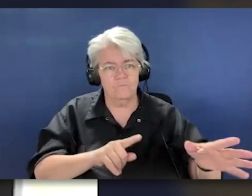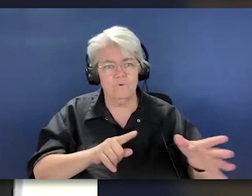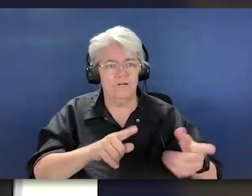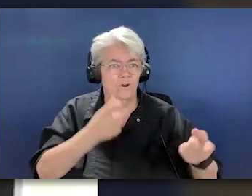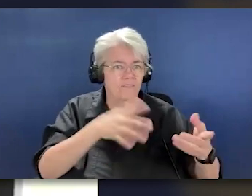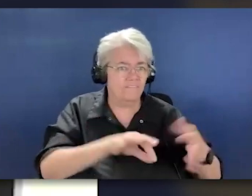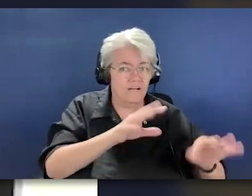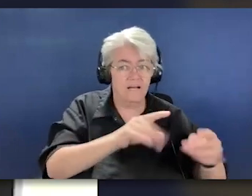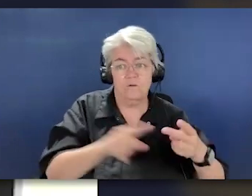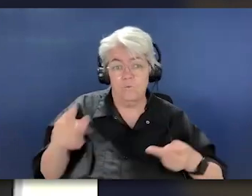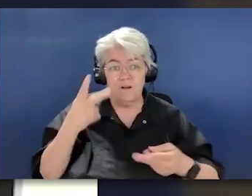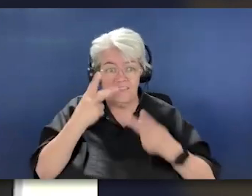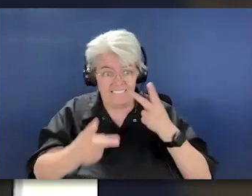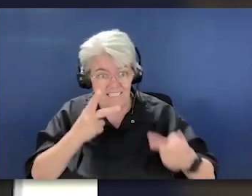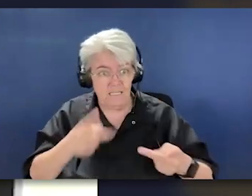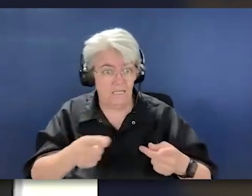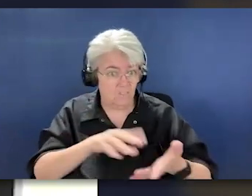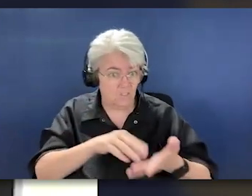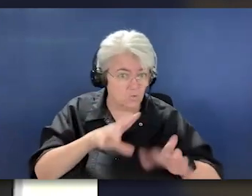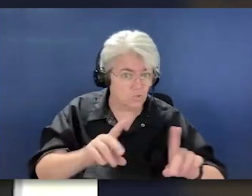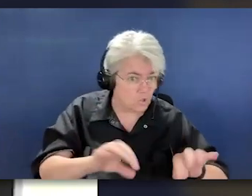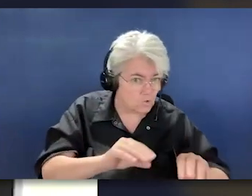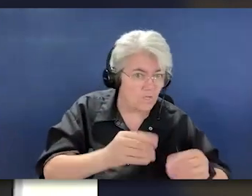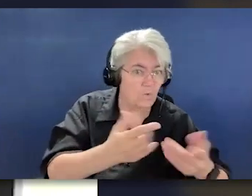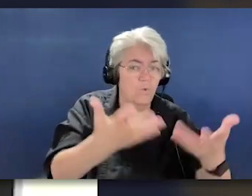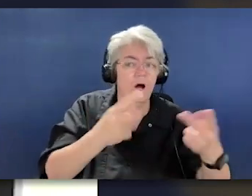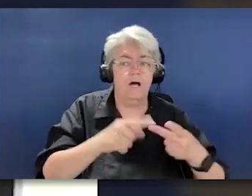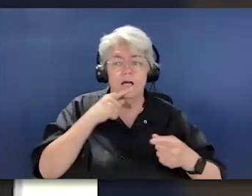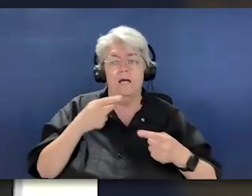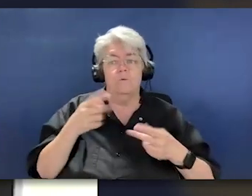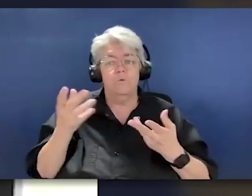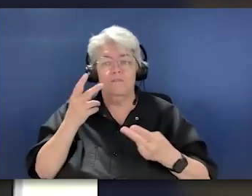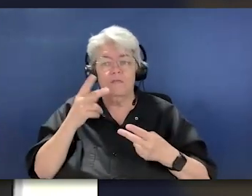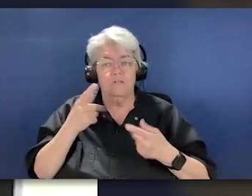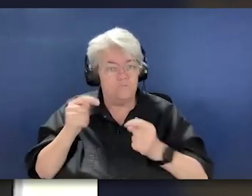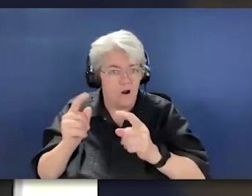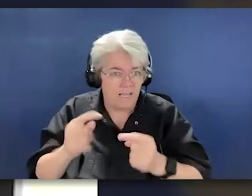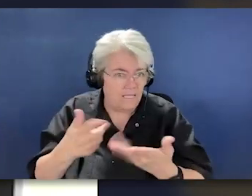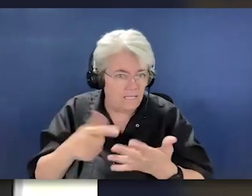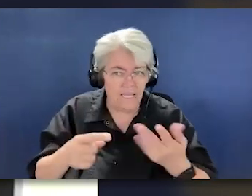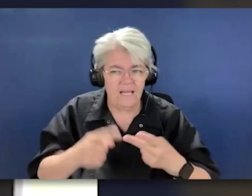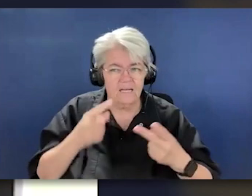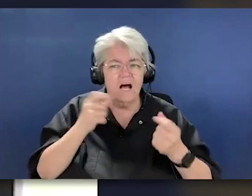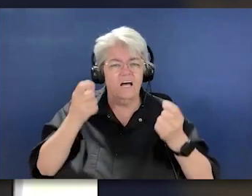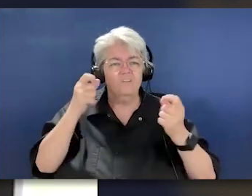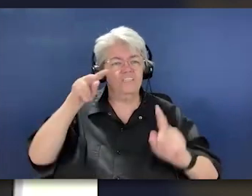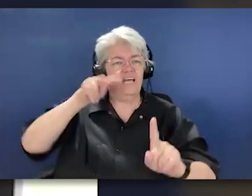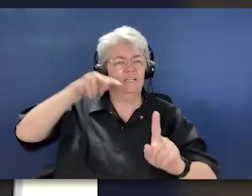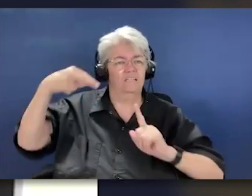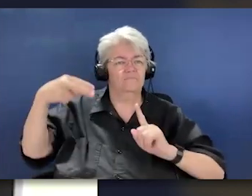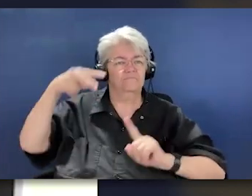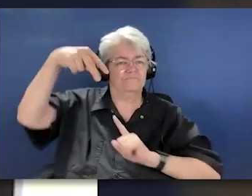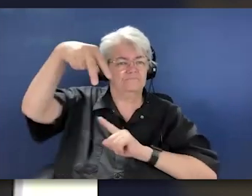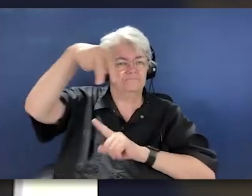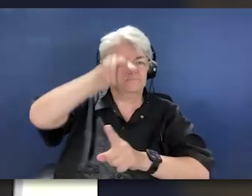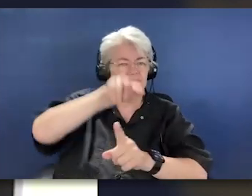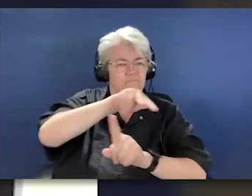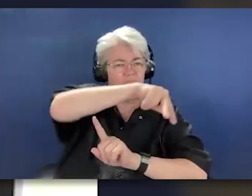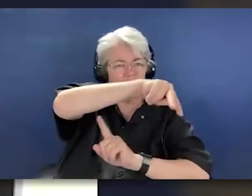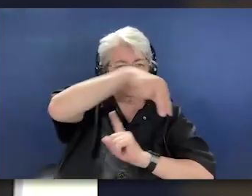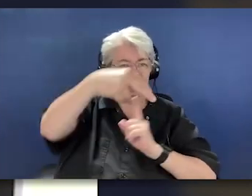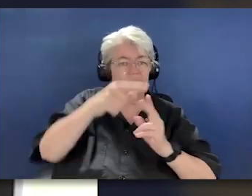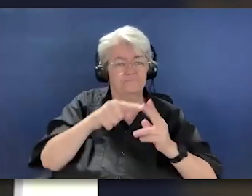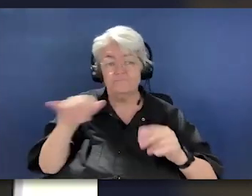in their classrooms? And understanding it from many different perspectives. As